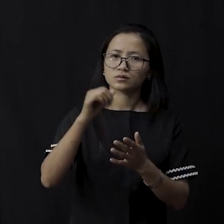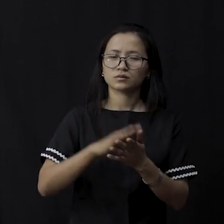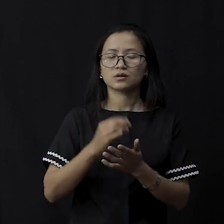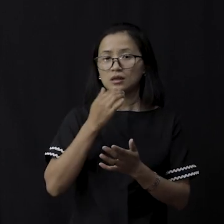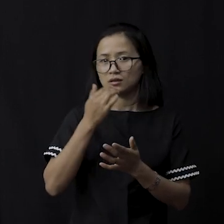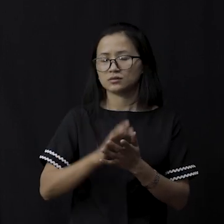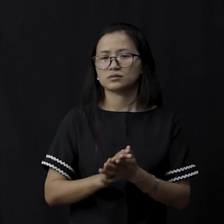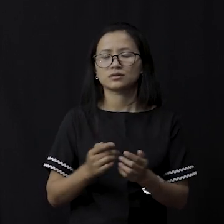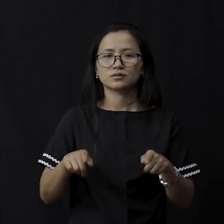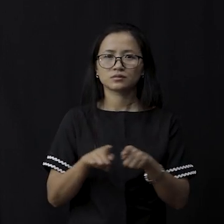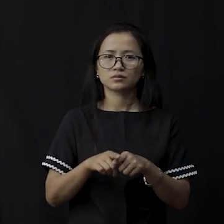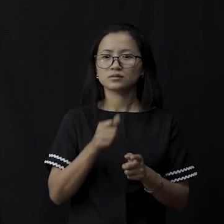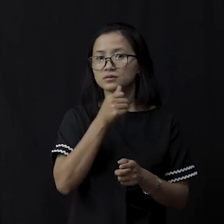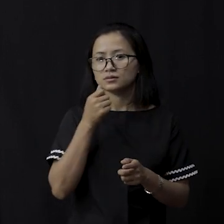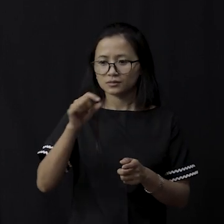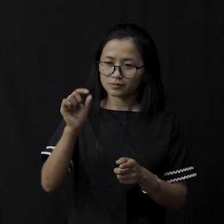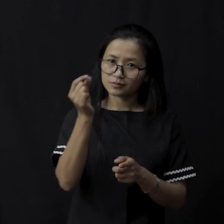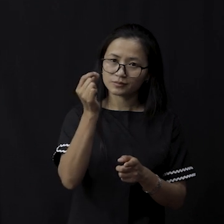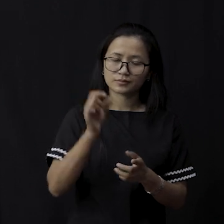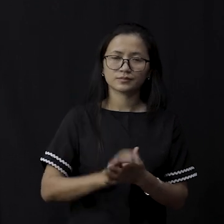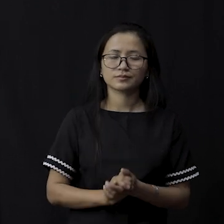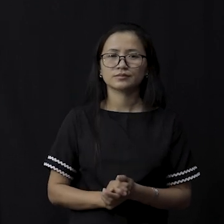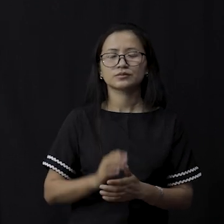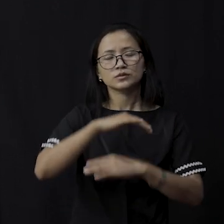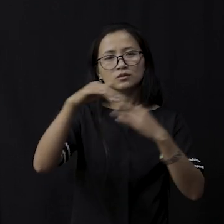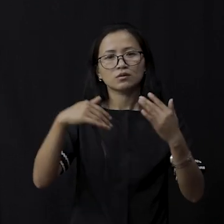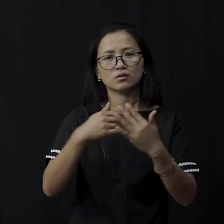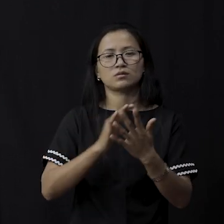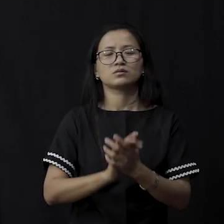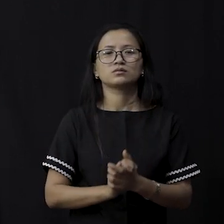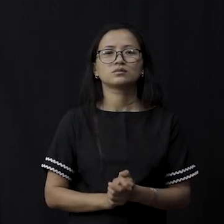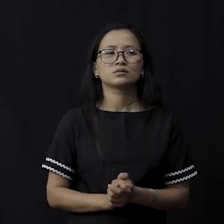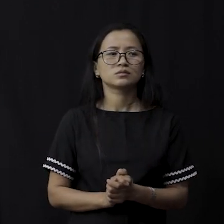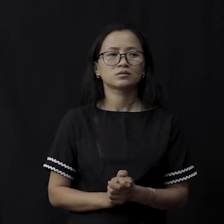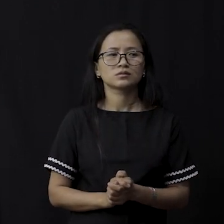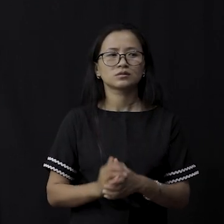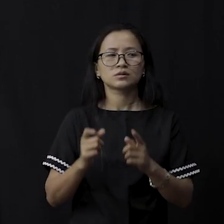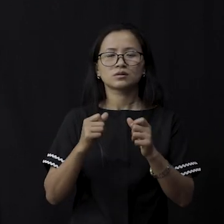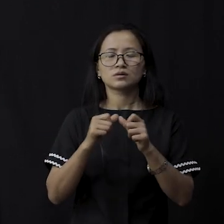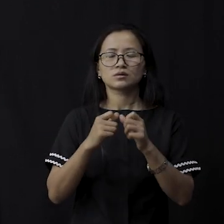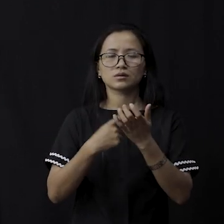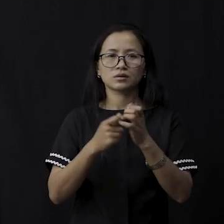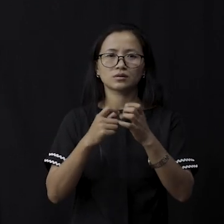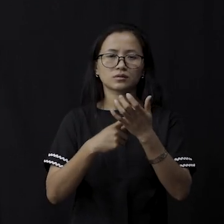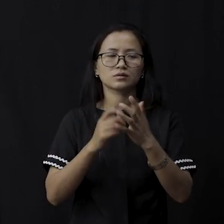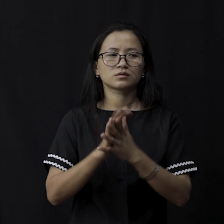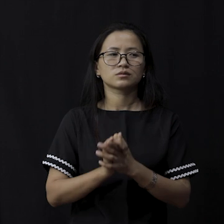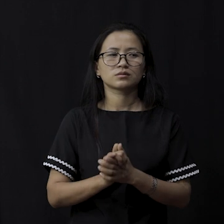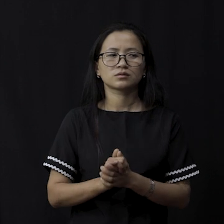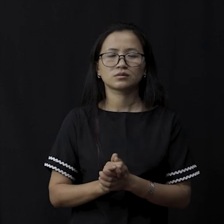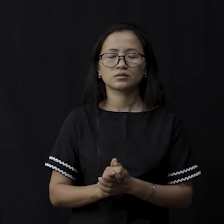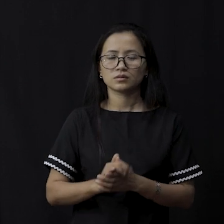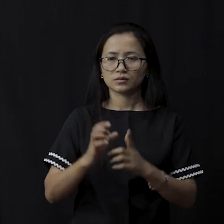sugar, 5%. And this is, okay, this is recommended by RDA, that is